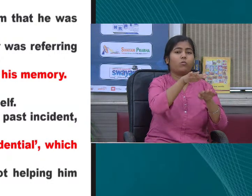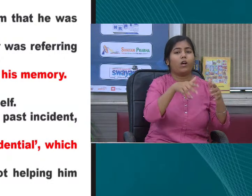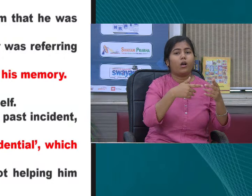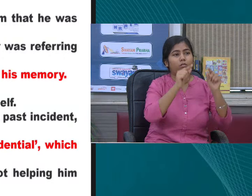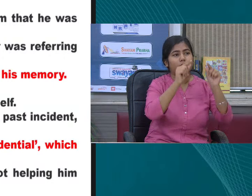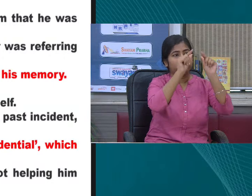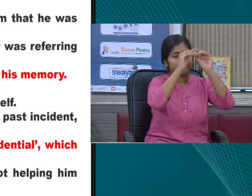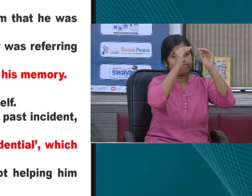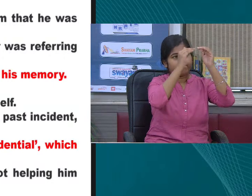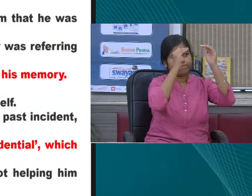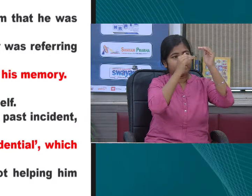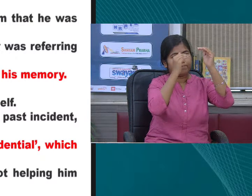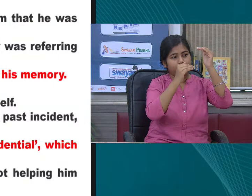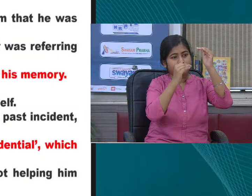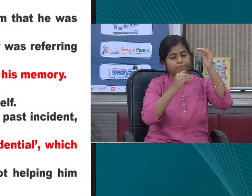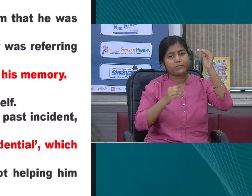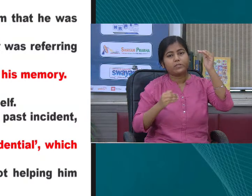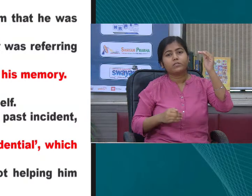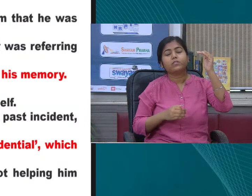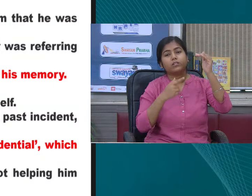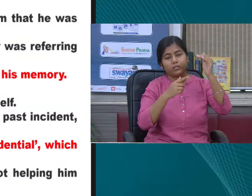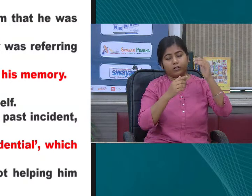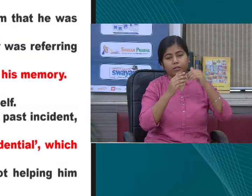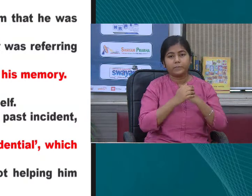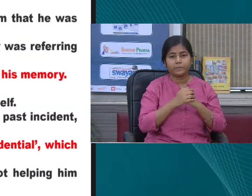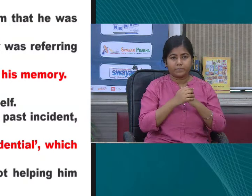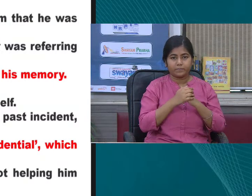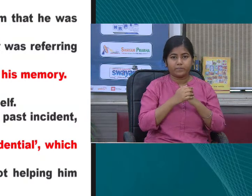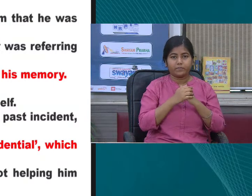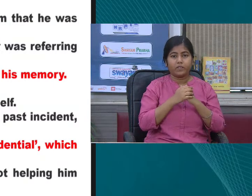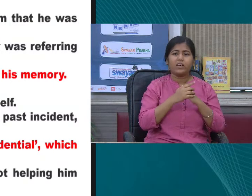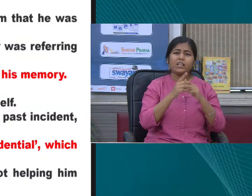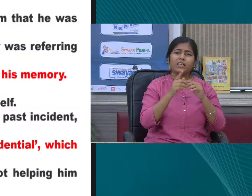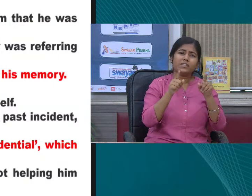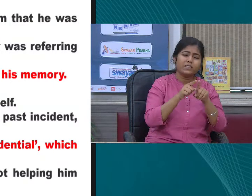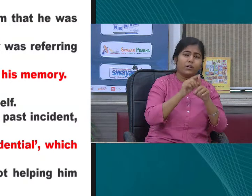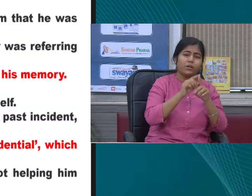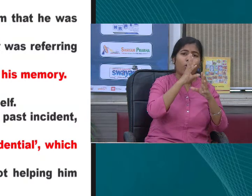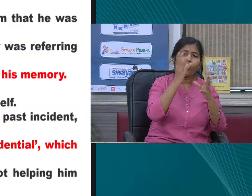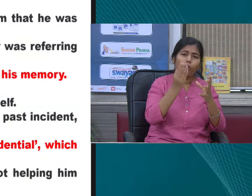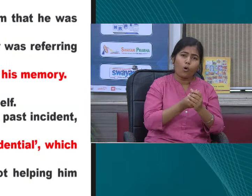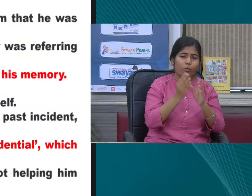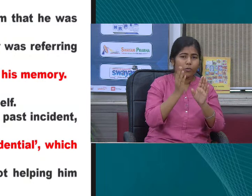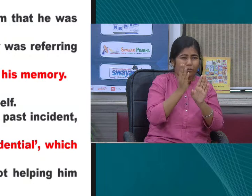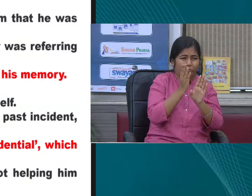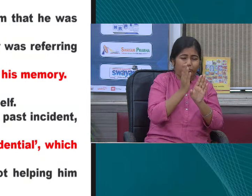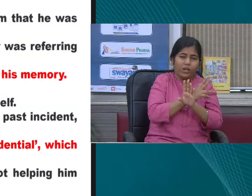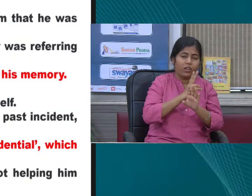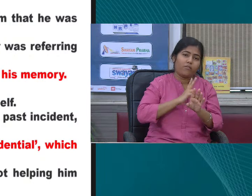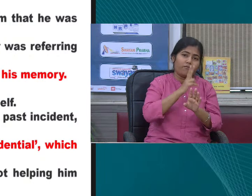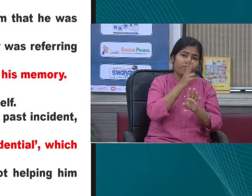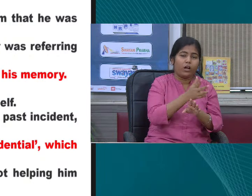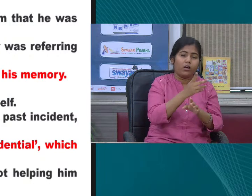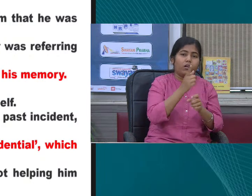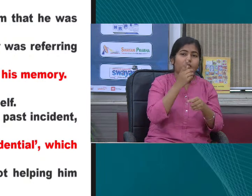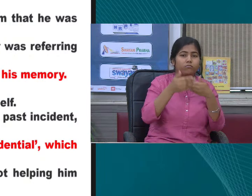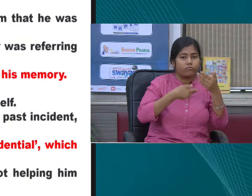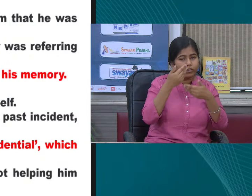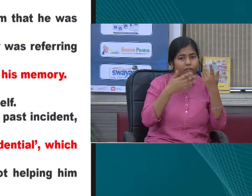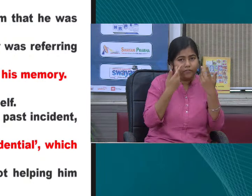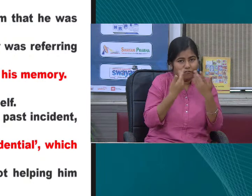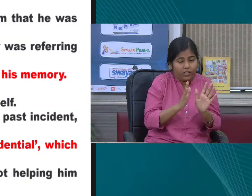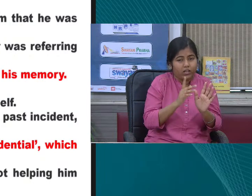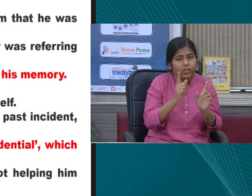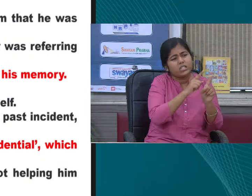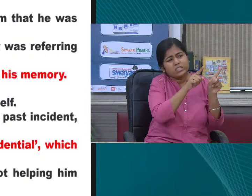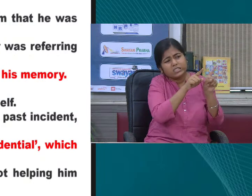they can memorize. This is a repetitive of all those information which I have just taught in my session.